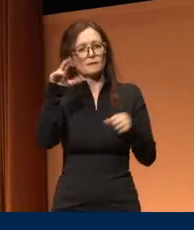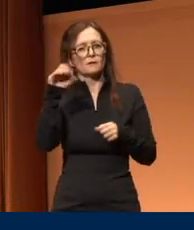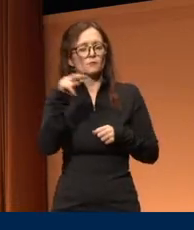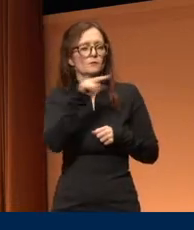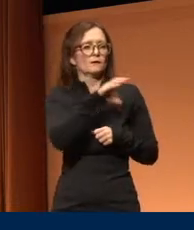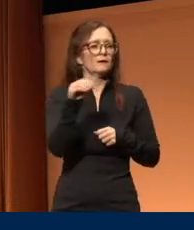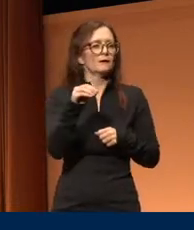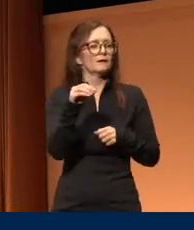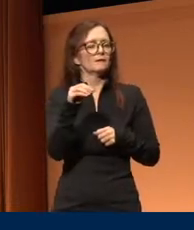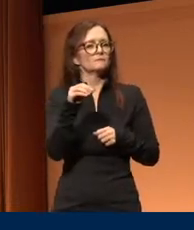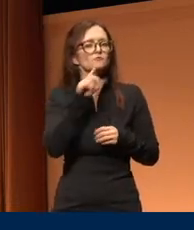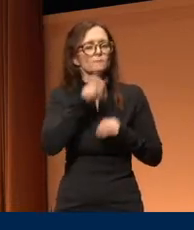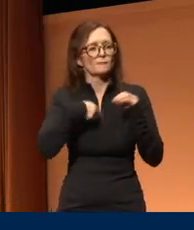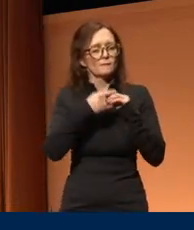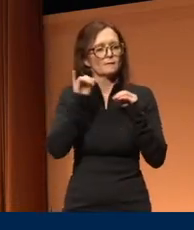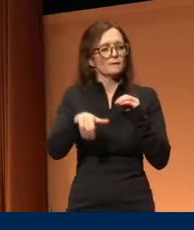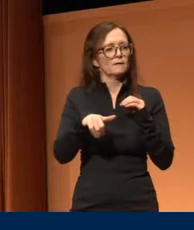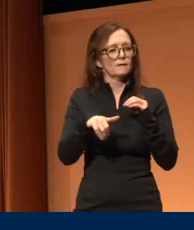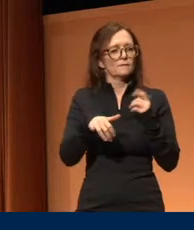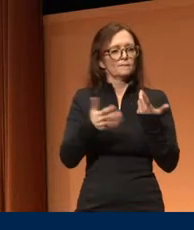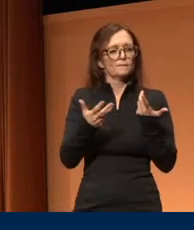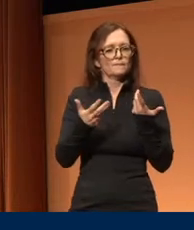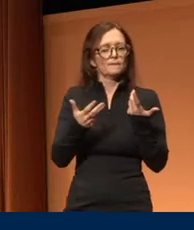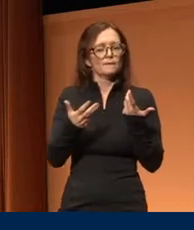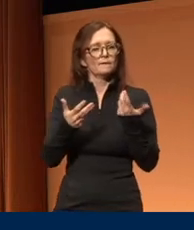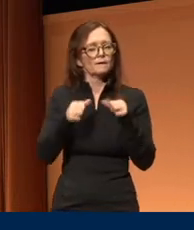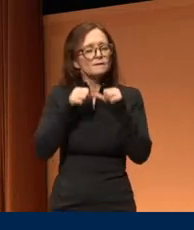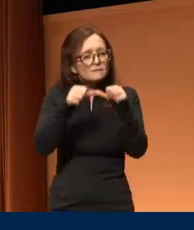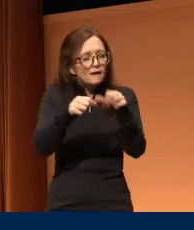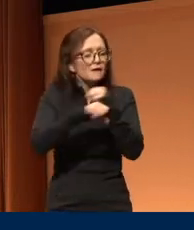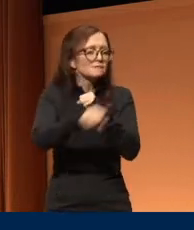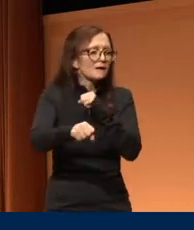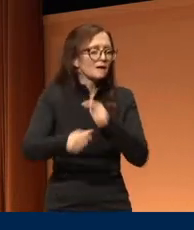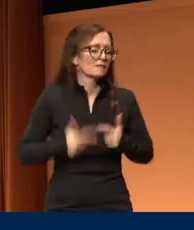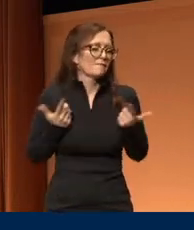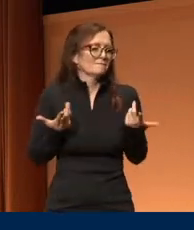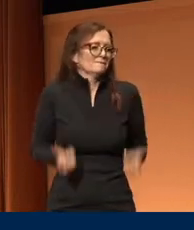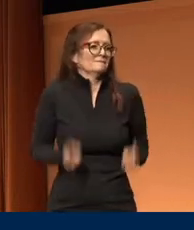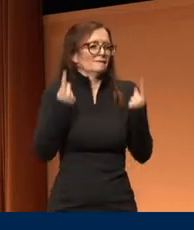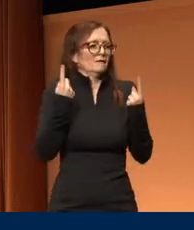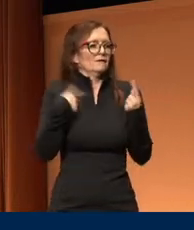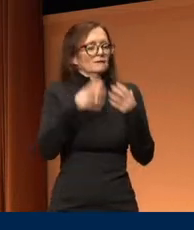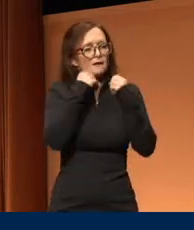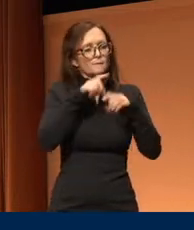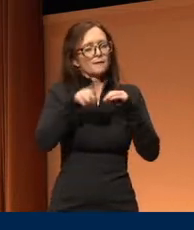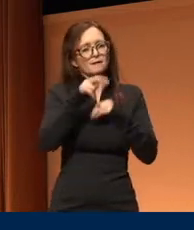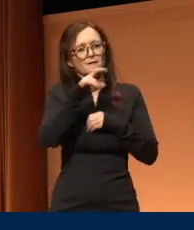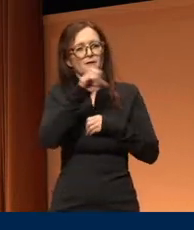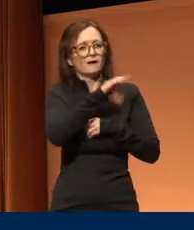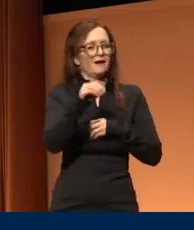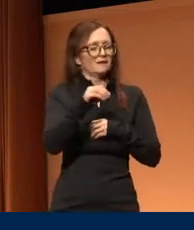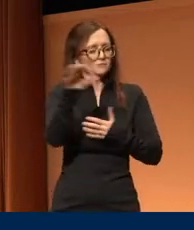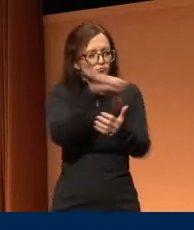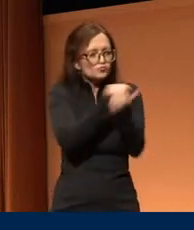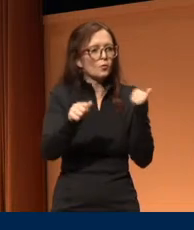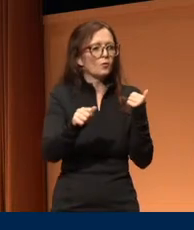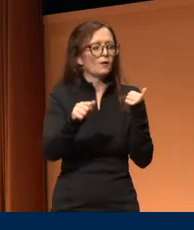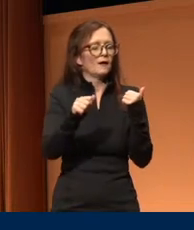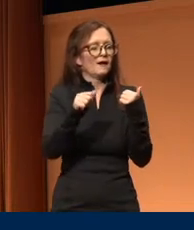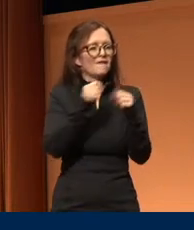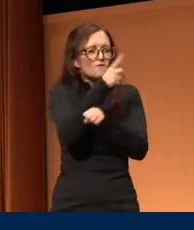Minister of Ecology. Hulot had spent a lifetime caring about nature, yet he saw it savaged and destroyed a bit more every